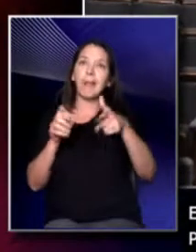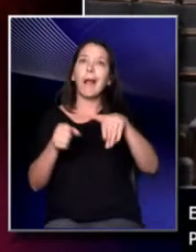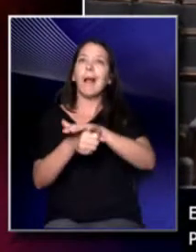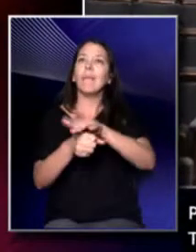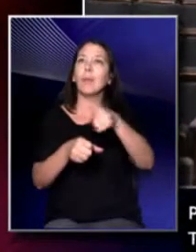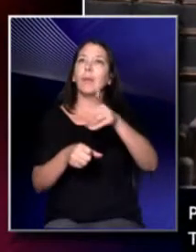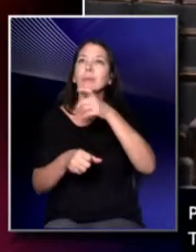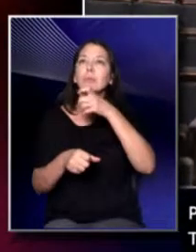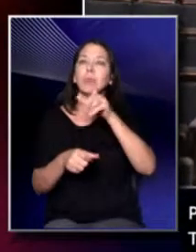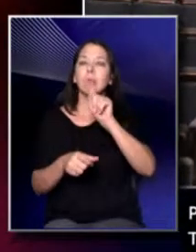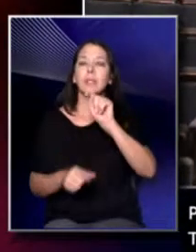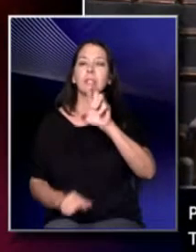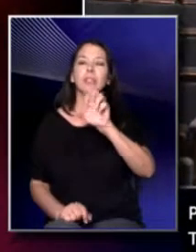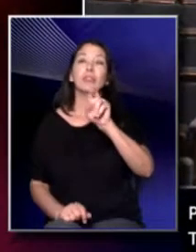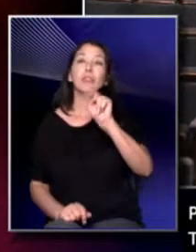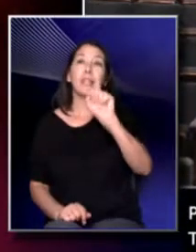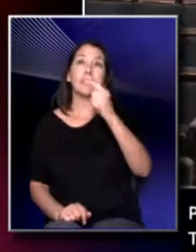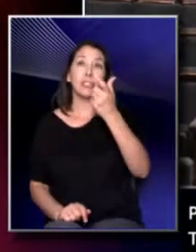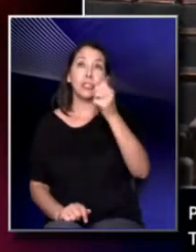sexual orientation.